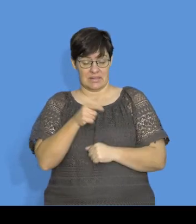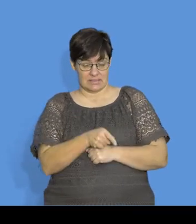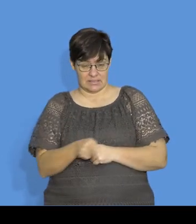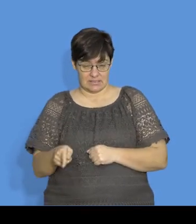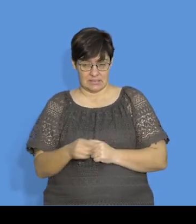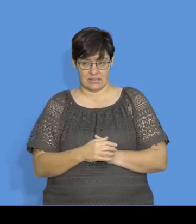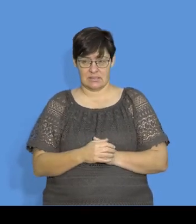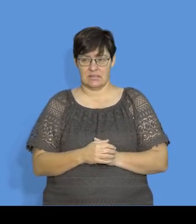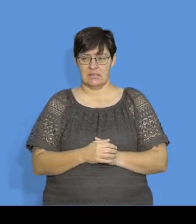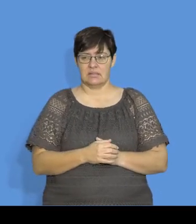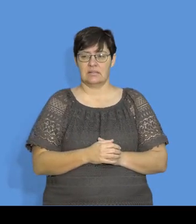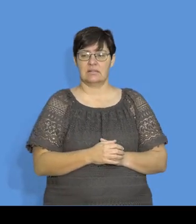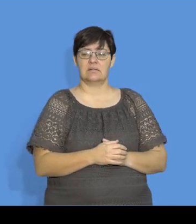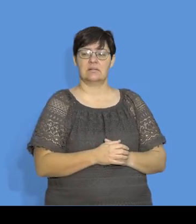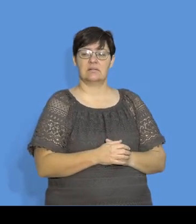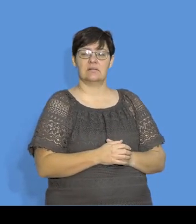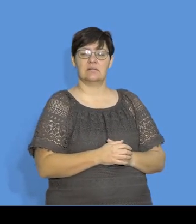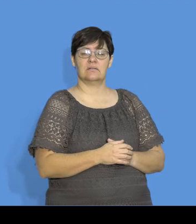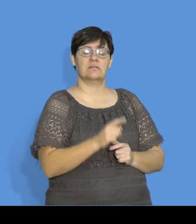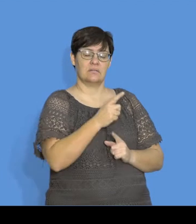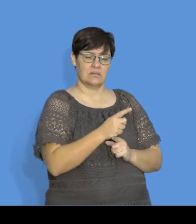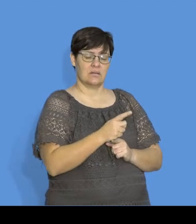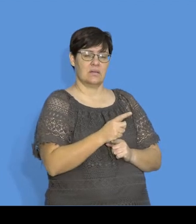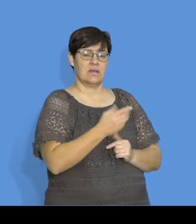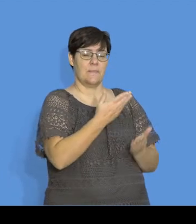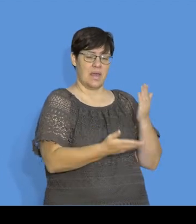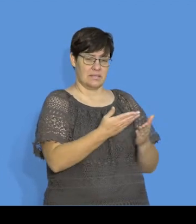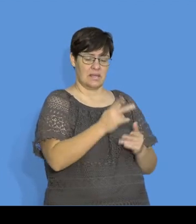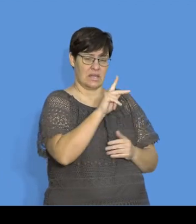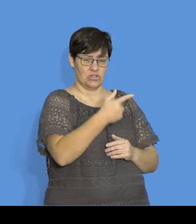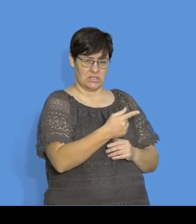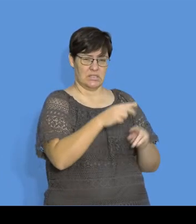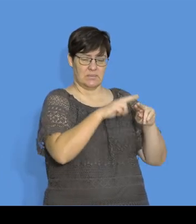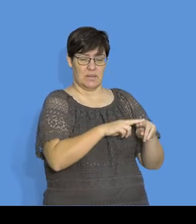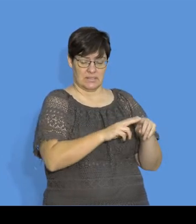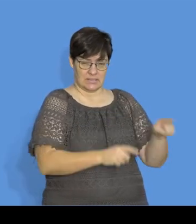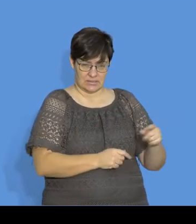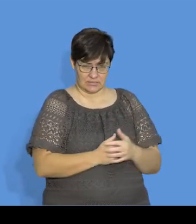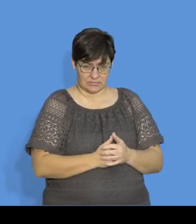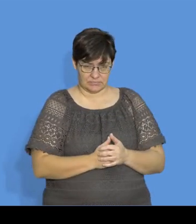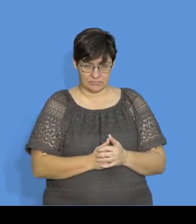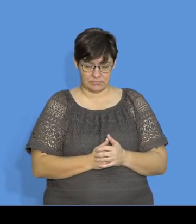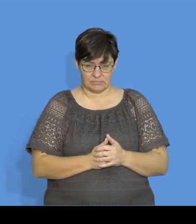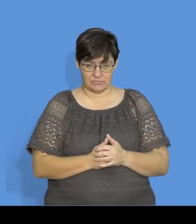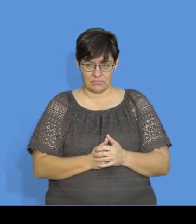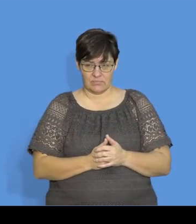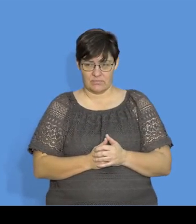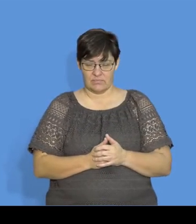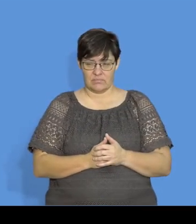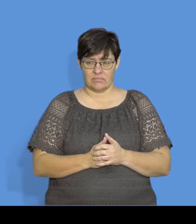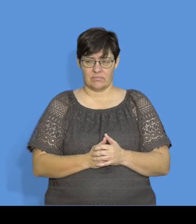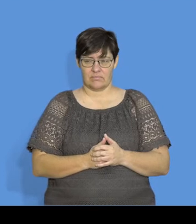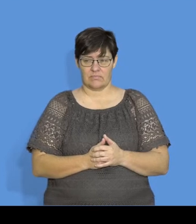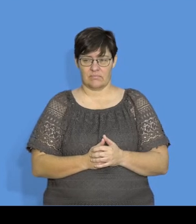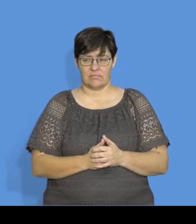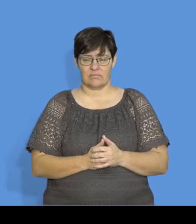x-axis, and mass in kilogram as dependent variable on the y-axis. You can see that.